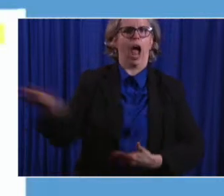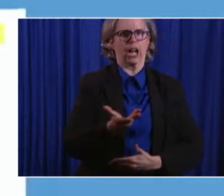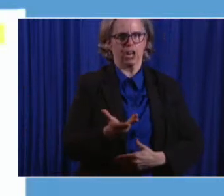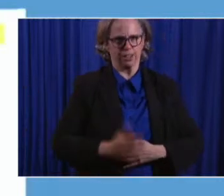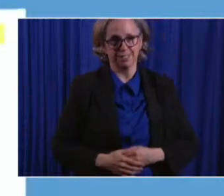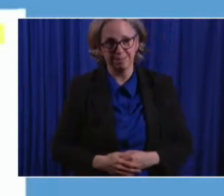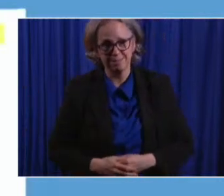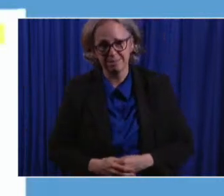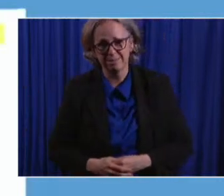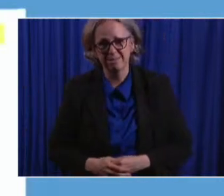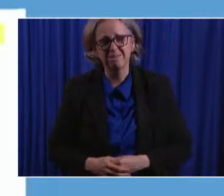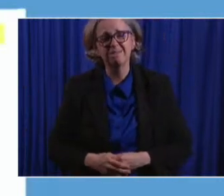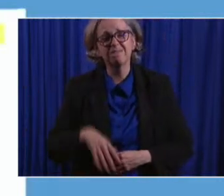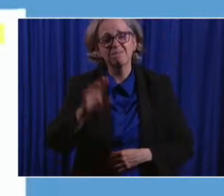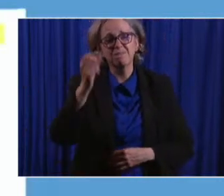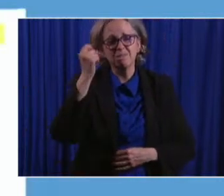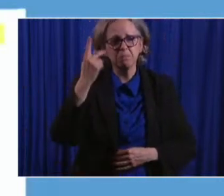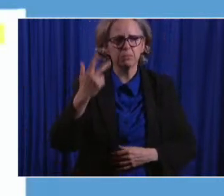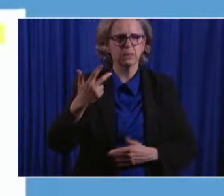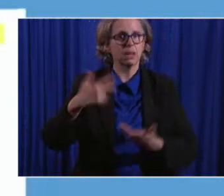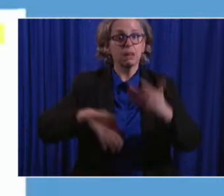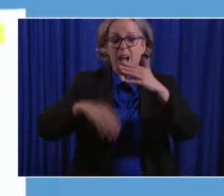complete these in 3 months or less.